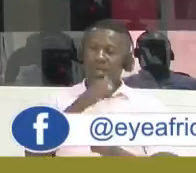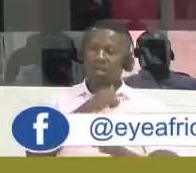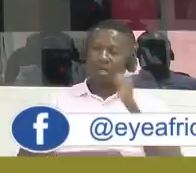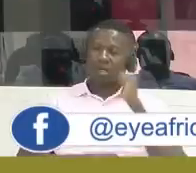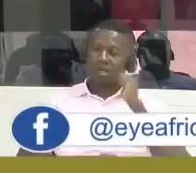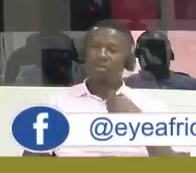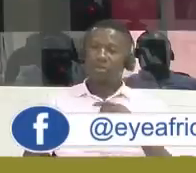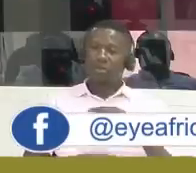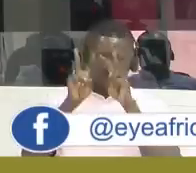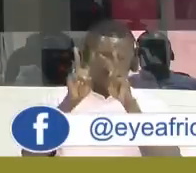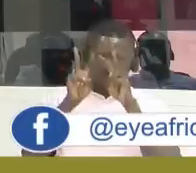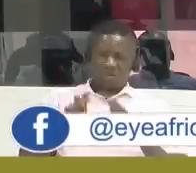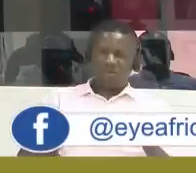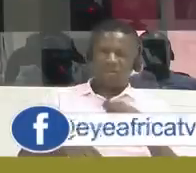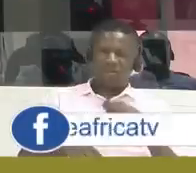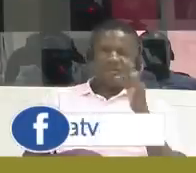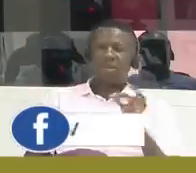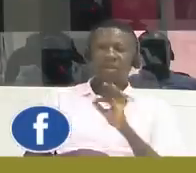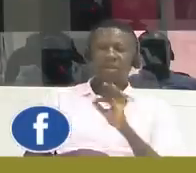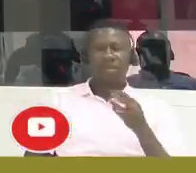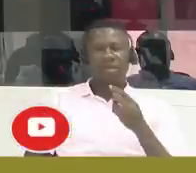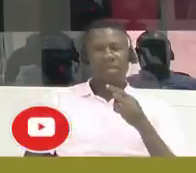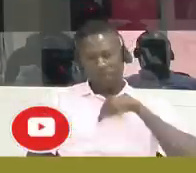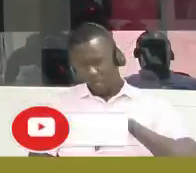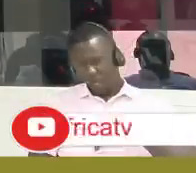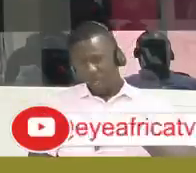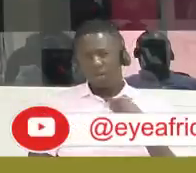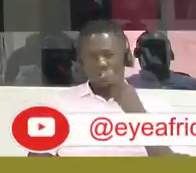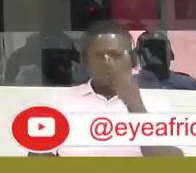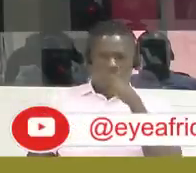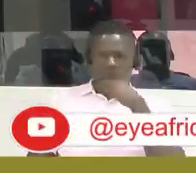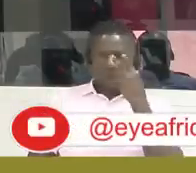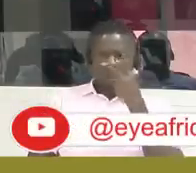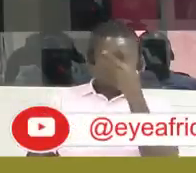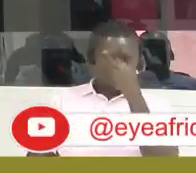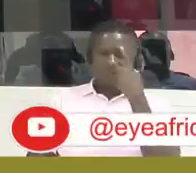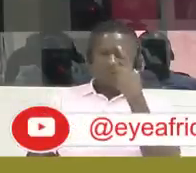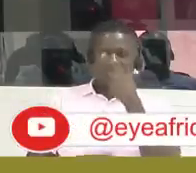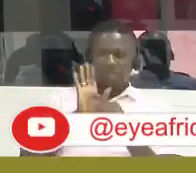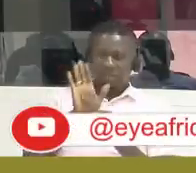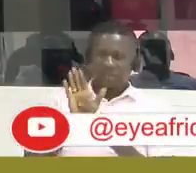her face. So I asked her what happened. She said,